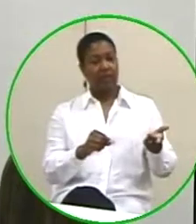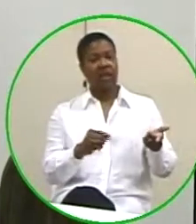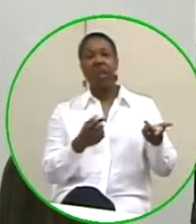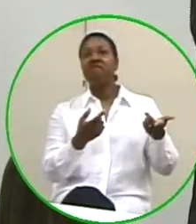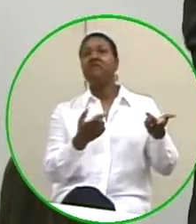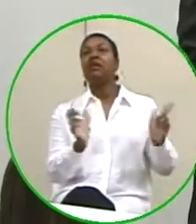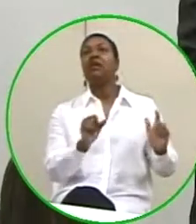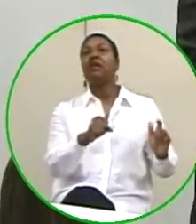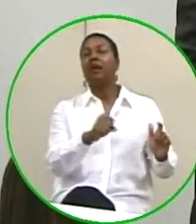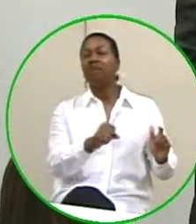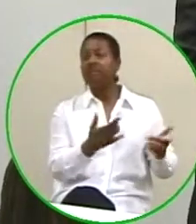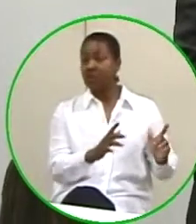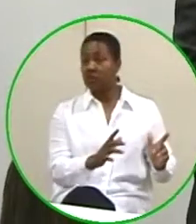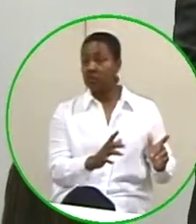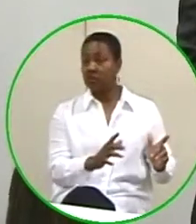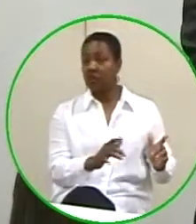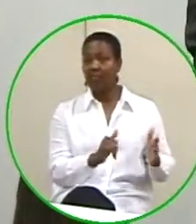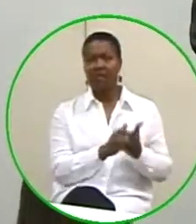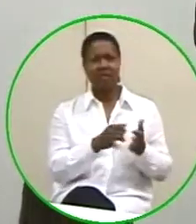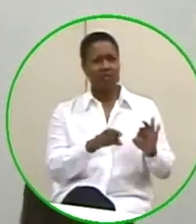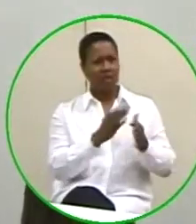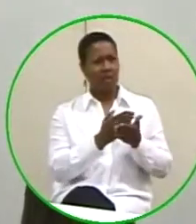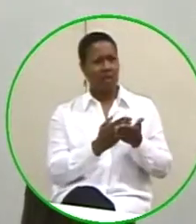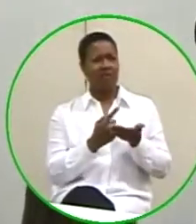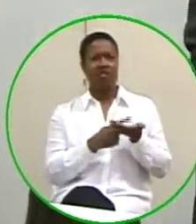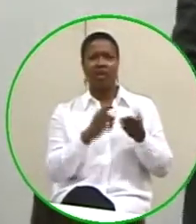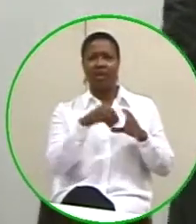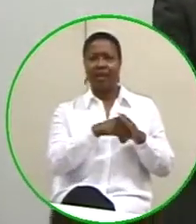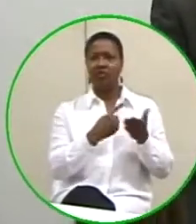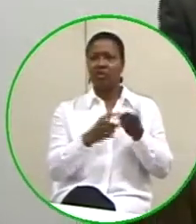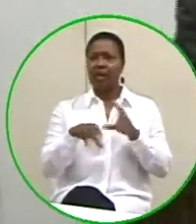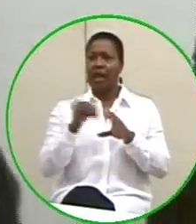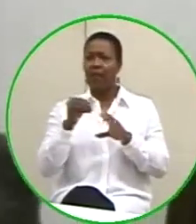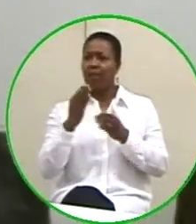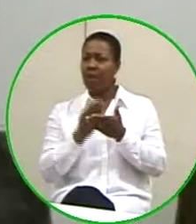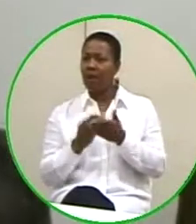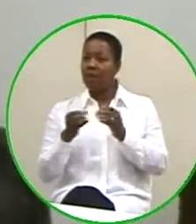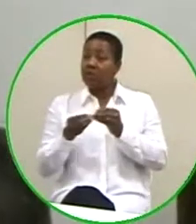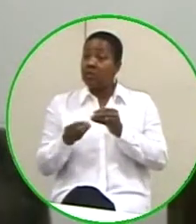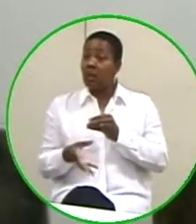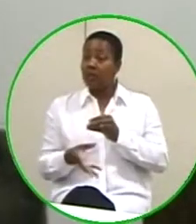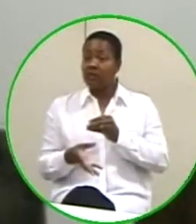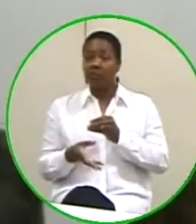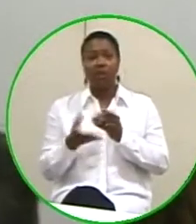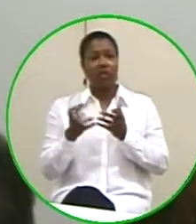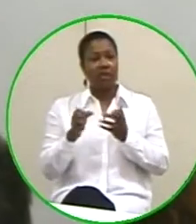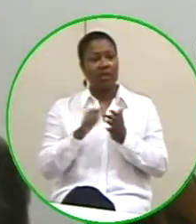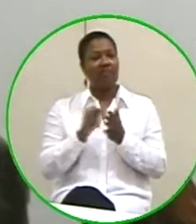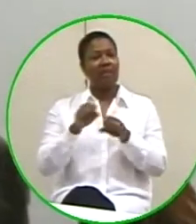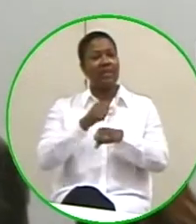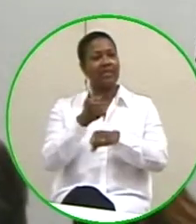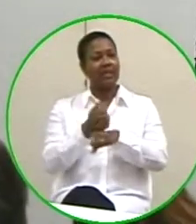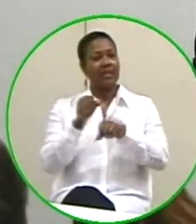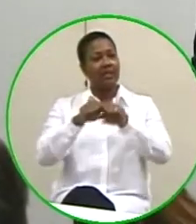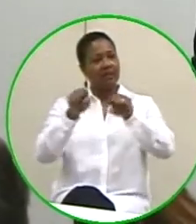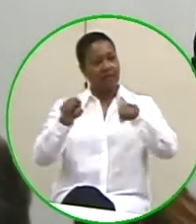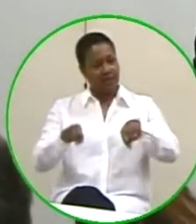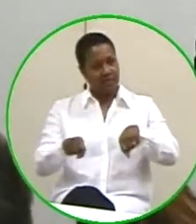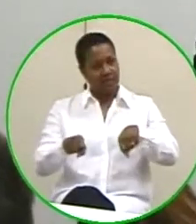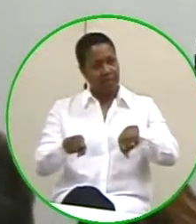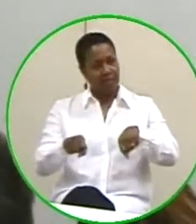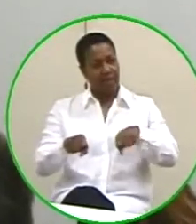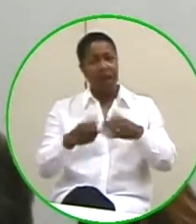just lost a huge, valuable piece of a check-in, check-out program. But we want to have these kinds of systems in place before we